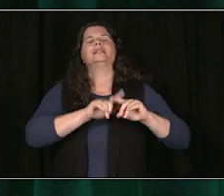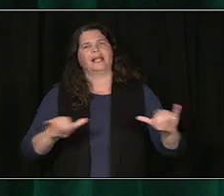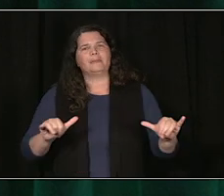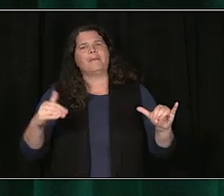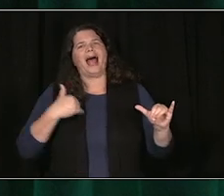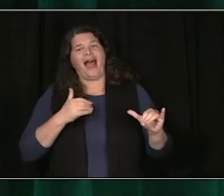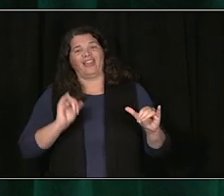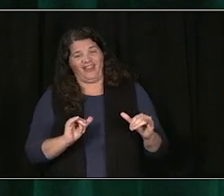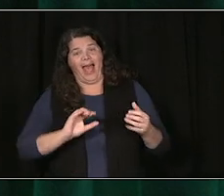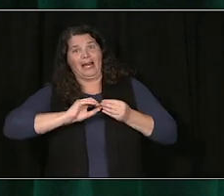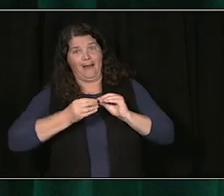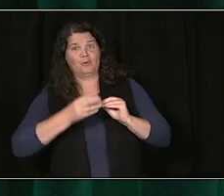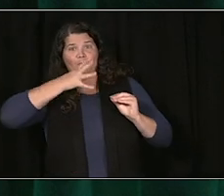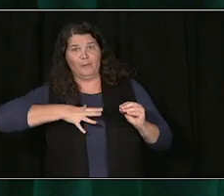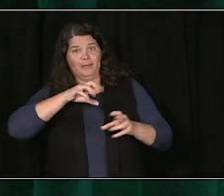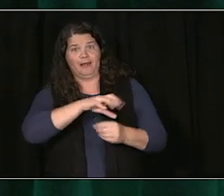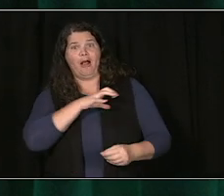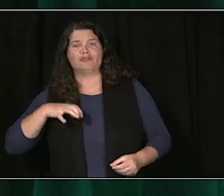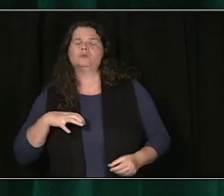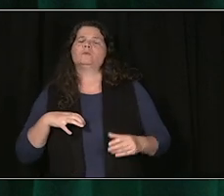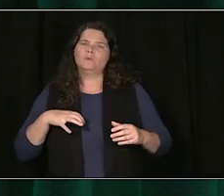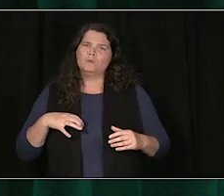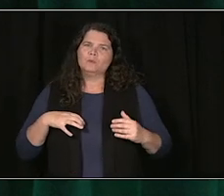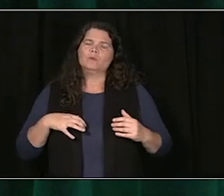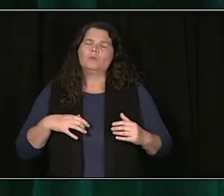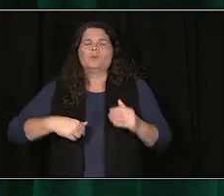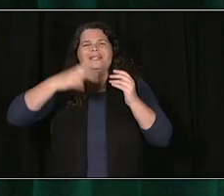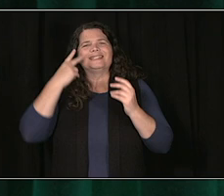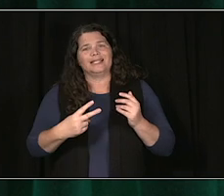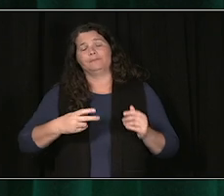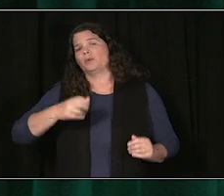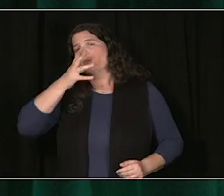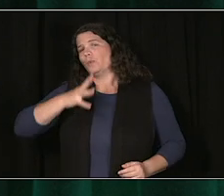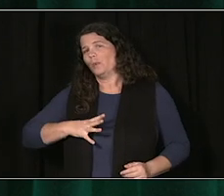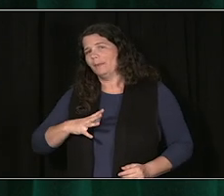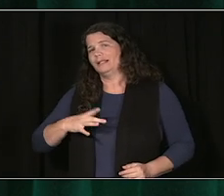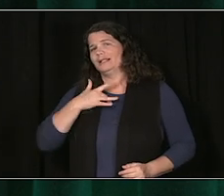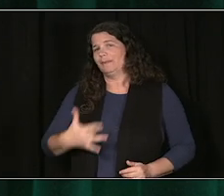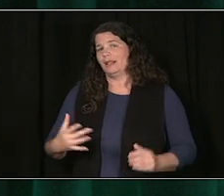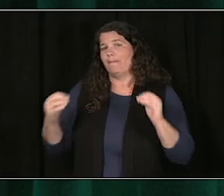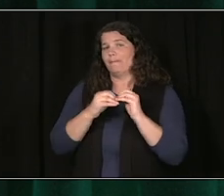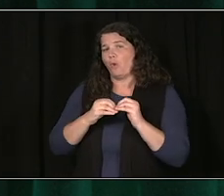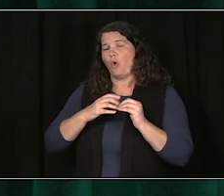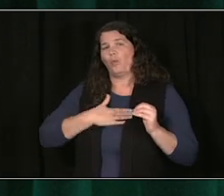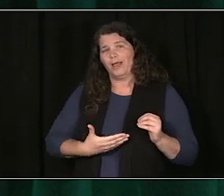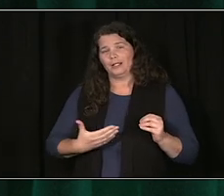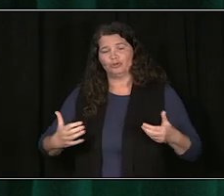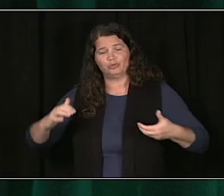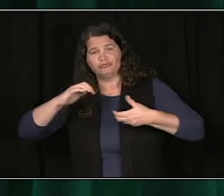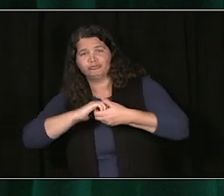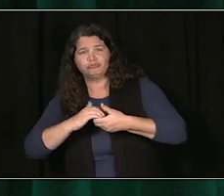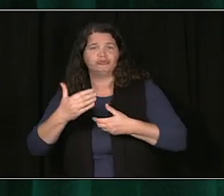Congress, statistically, it's shown that women are more willing to work across the aisle. They're more willing